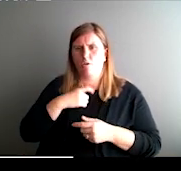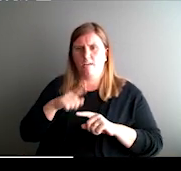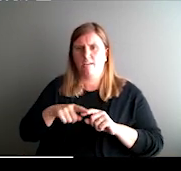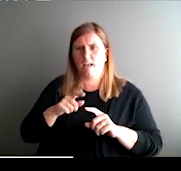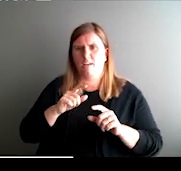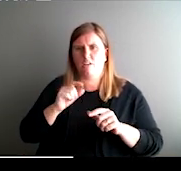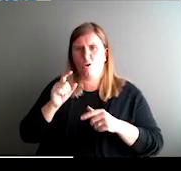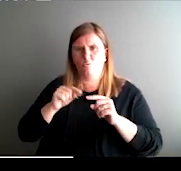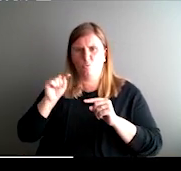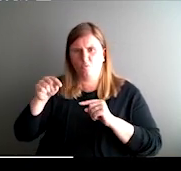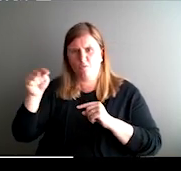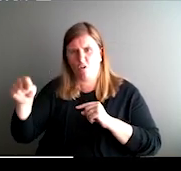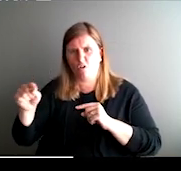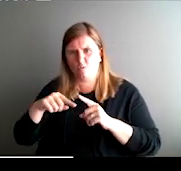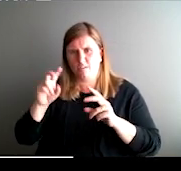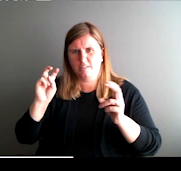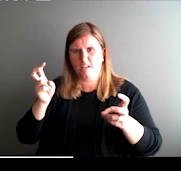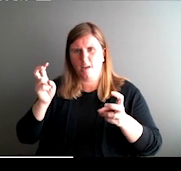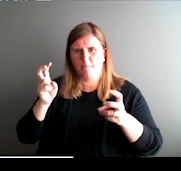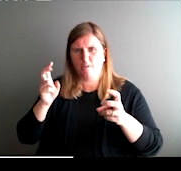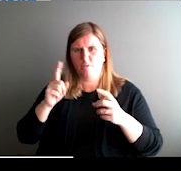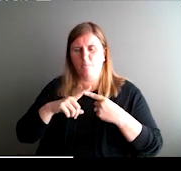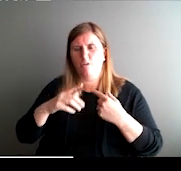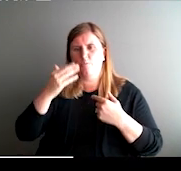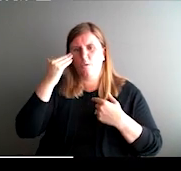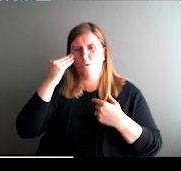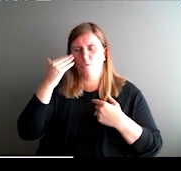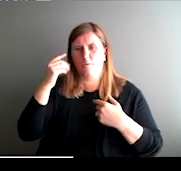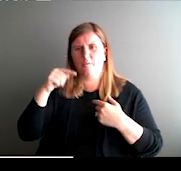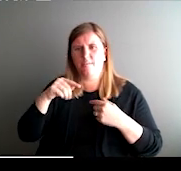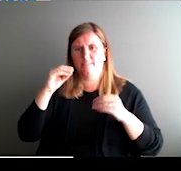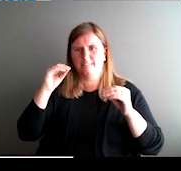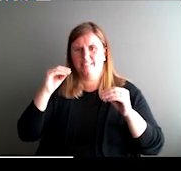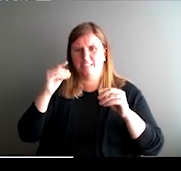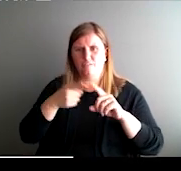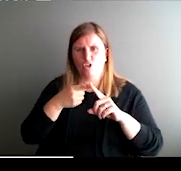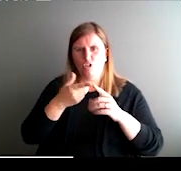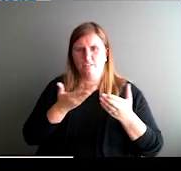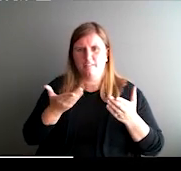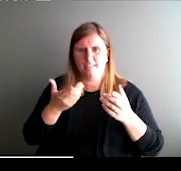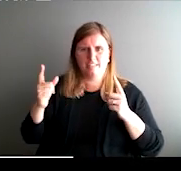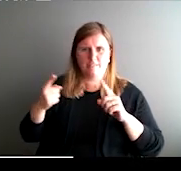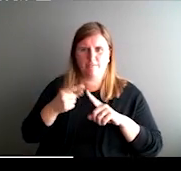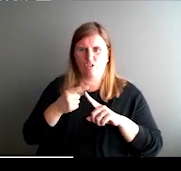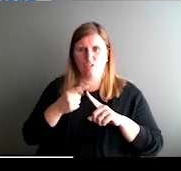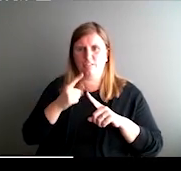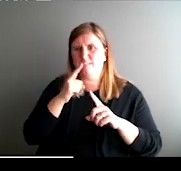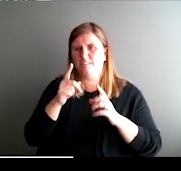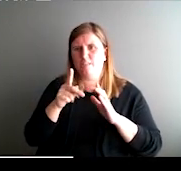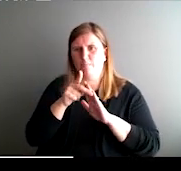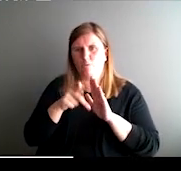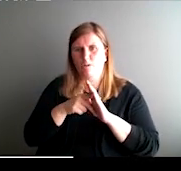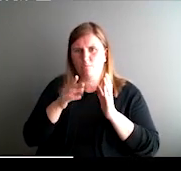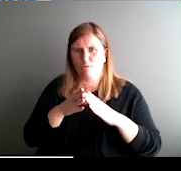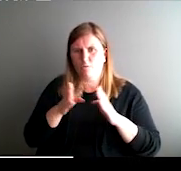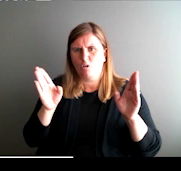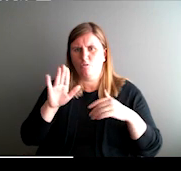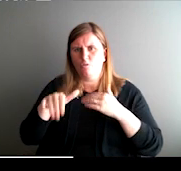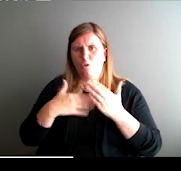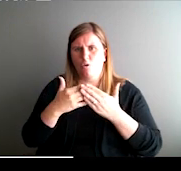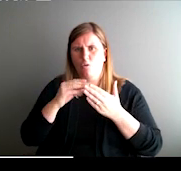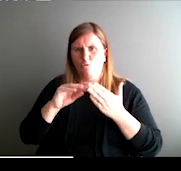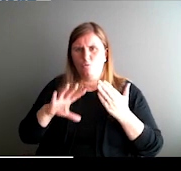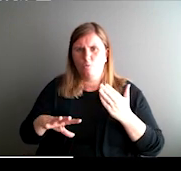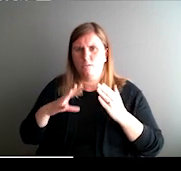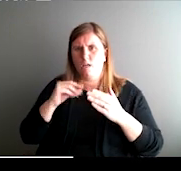too far into this topic. Just know that teach first thing first is a principle across all students